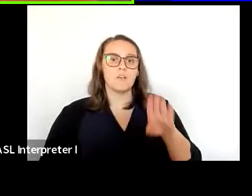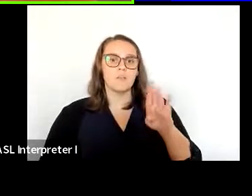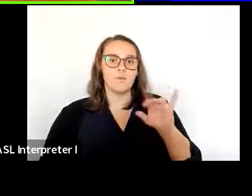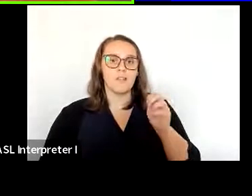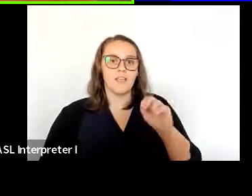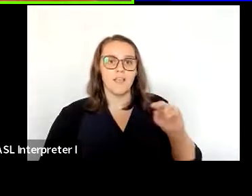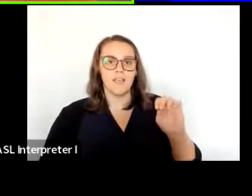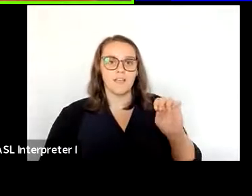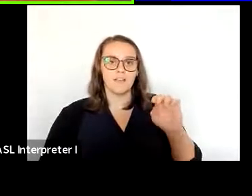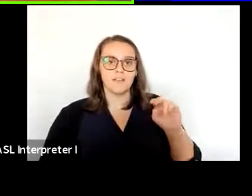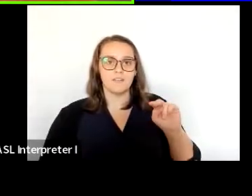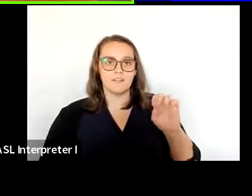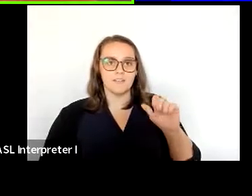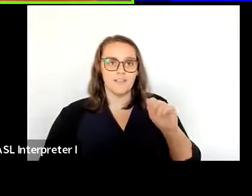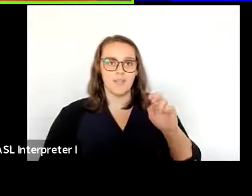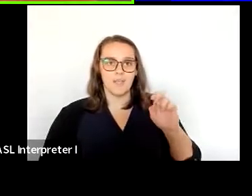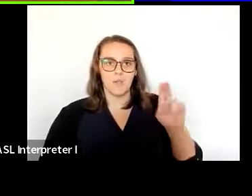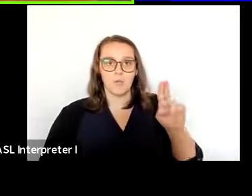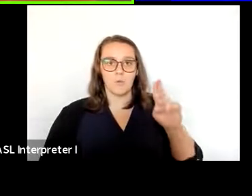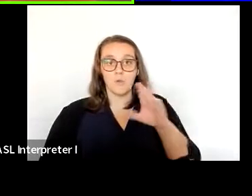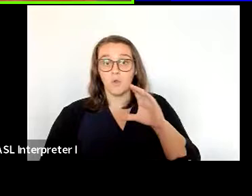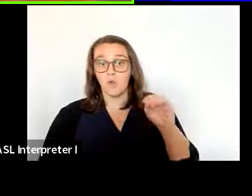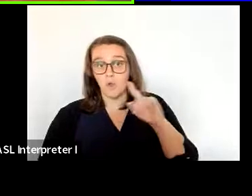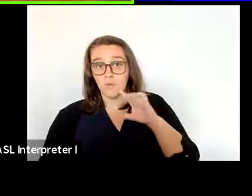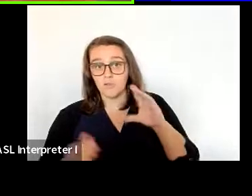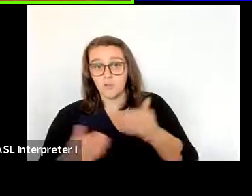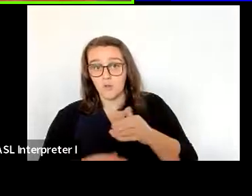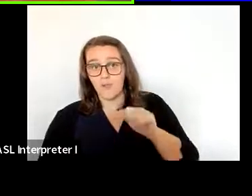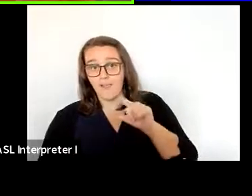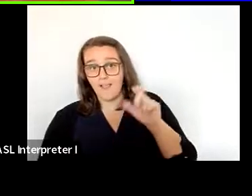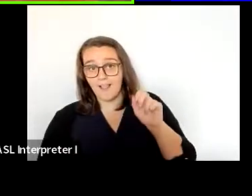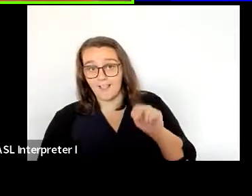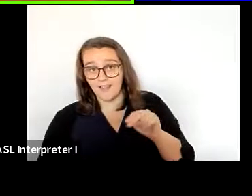by Councilmembers White and Allen on January 25th,